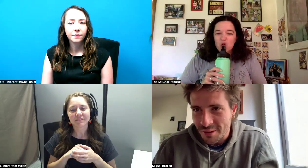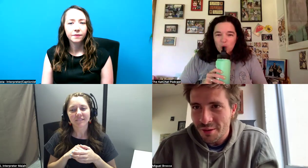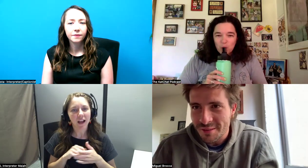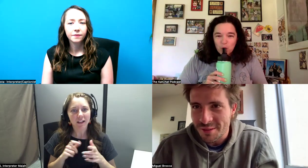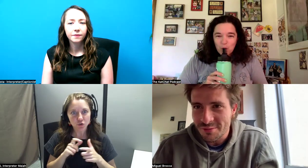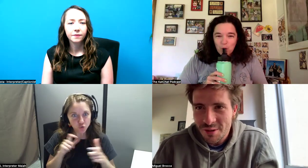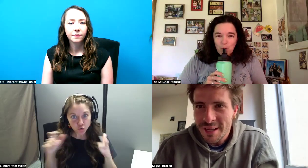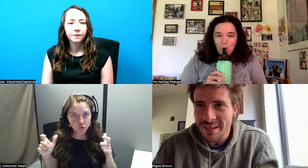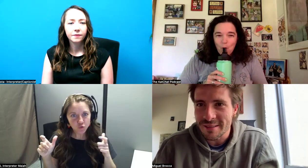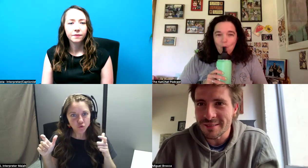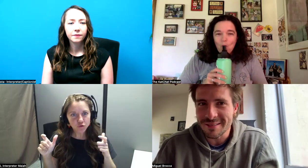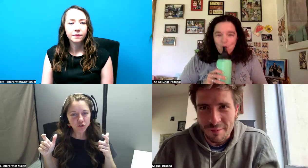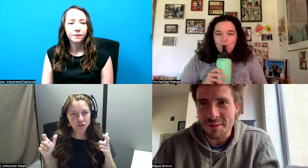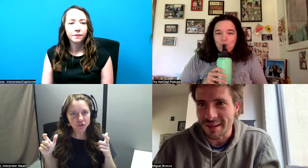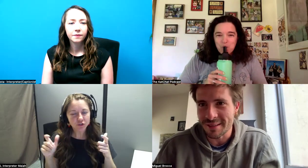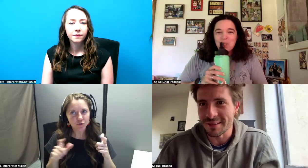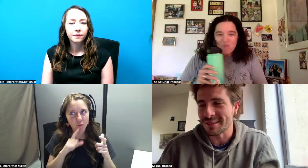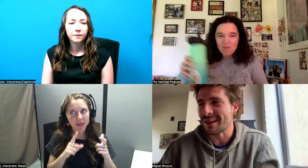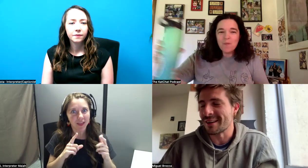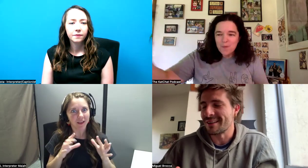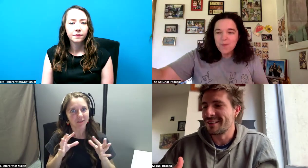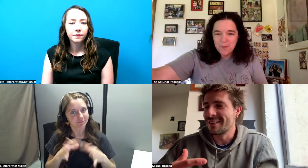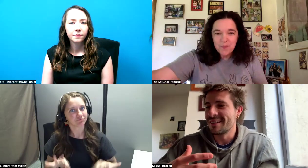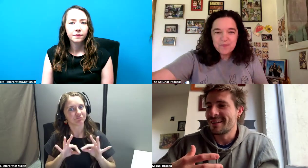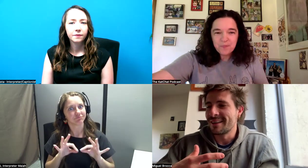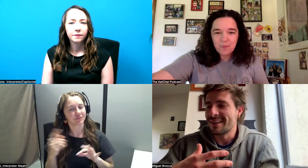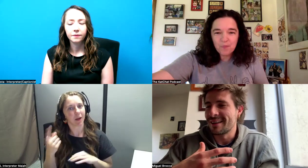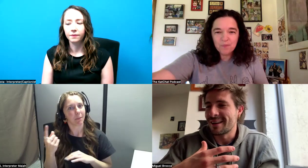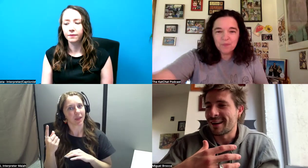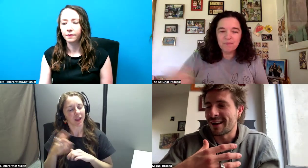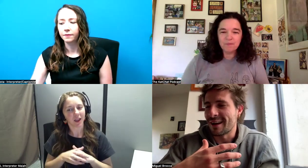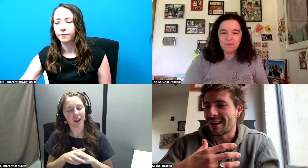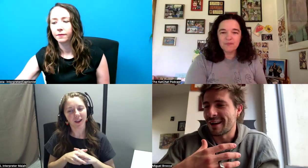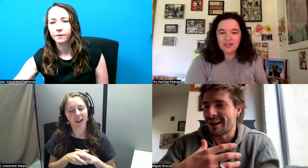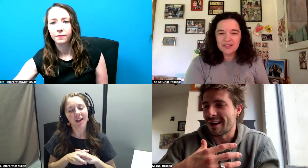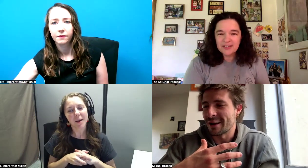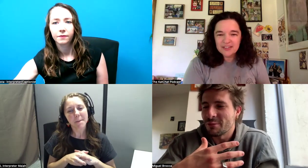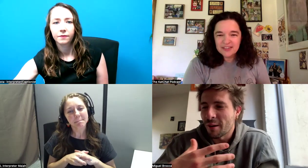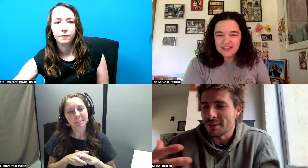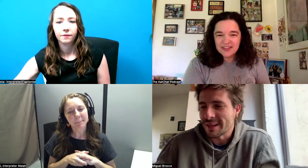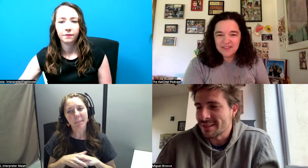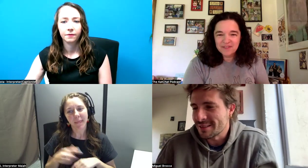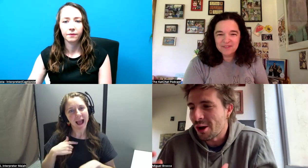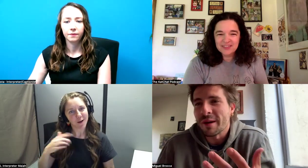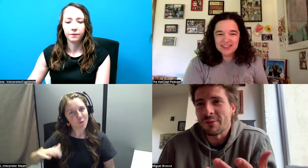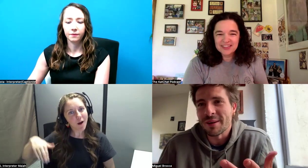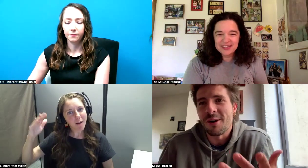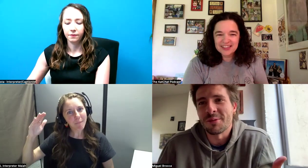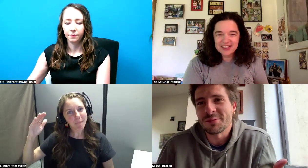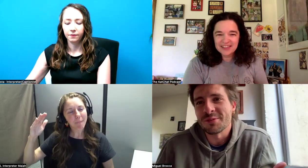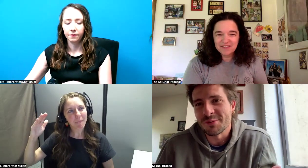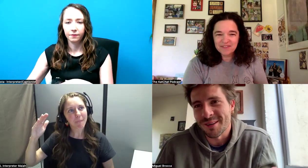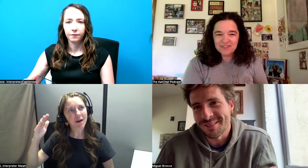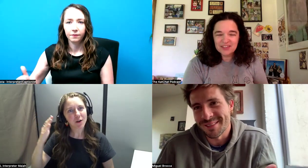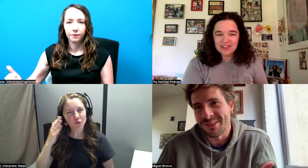huge, it's really something because I grew up like knowing what a